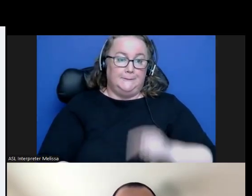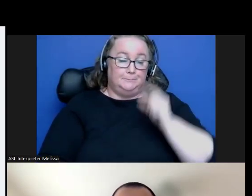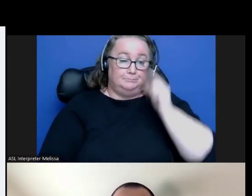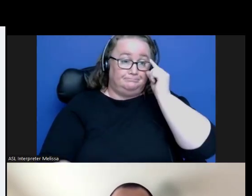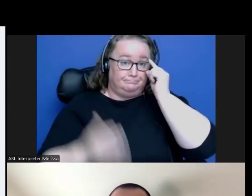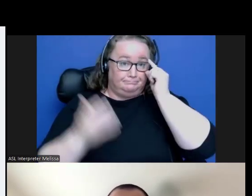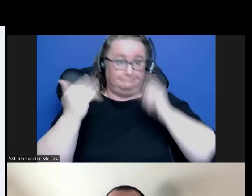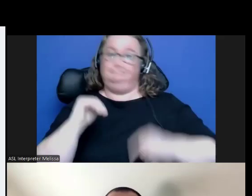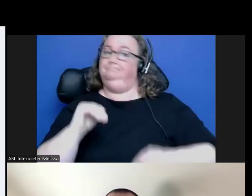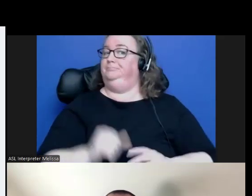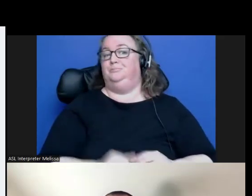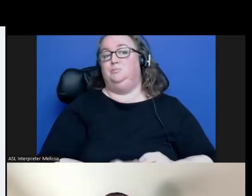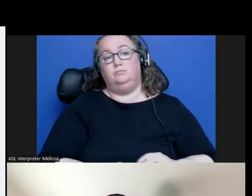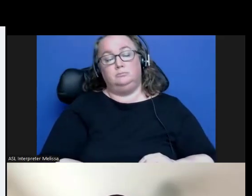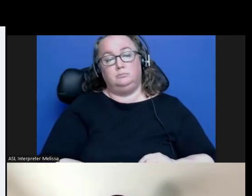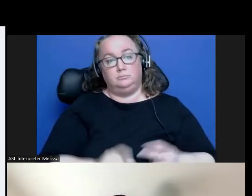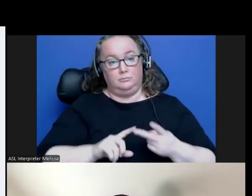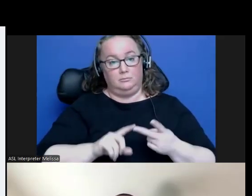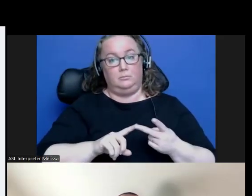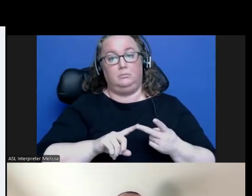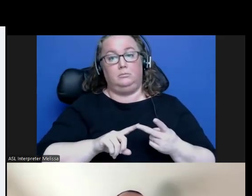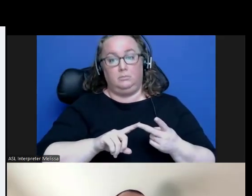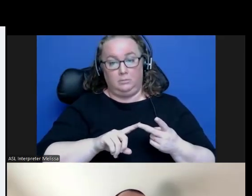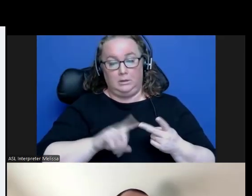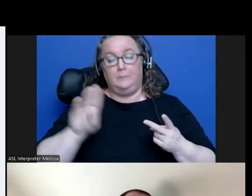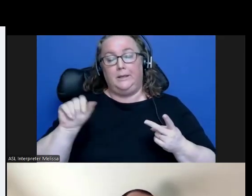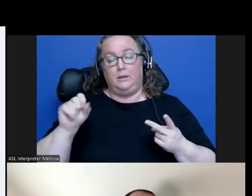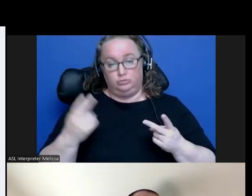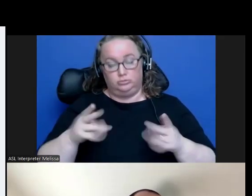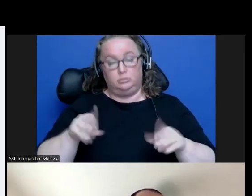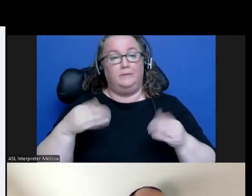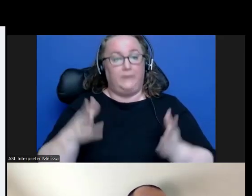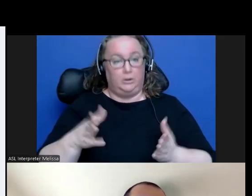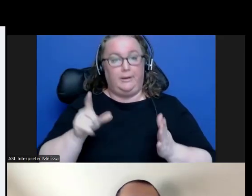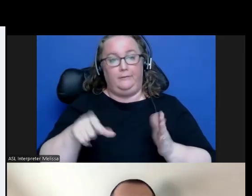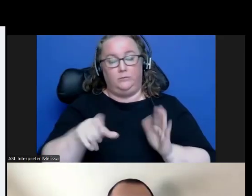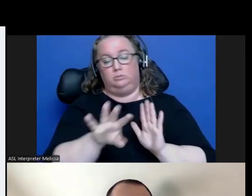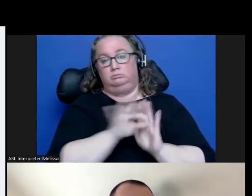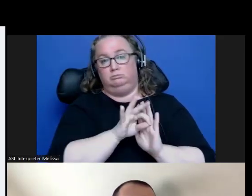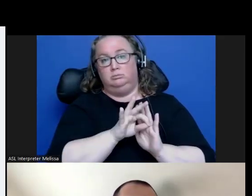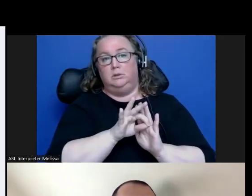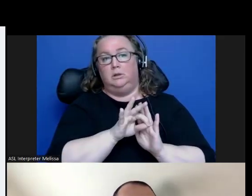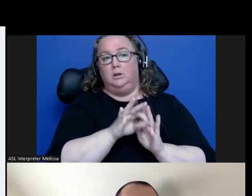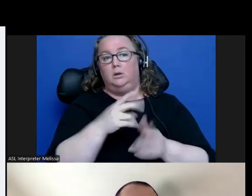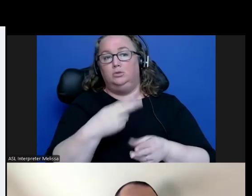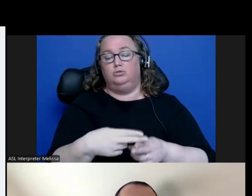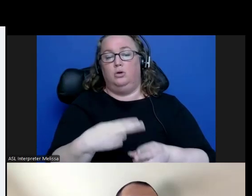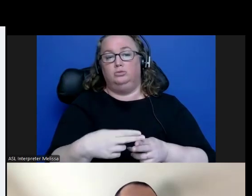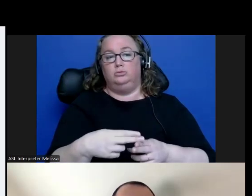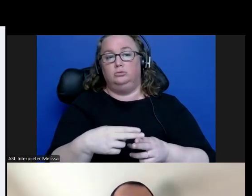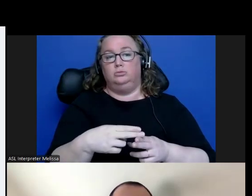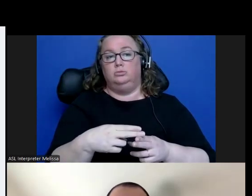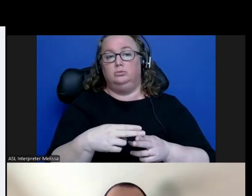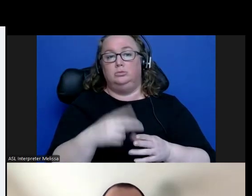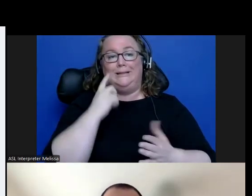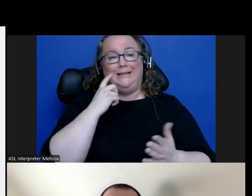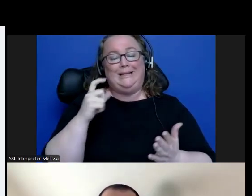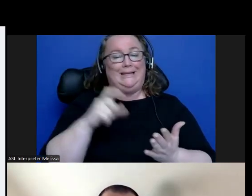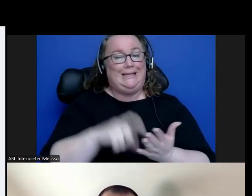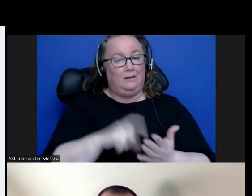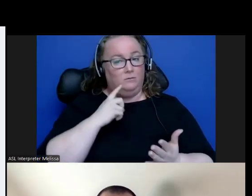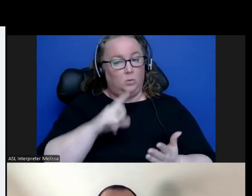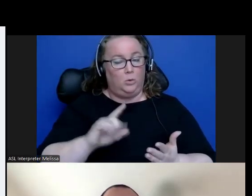Next, yeah. So Bridgewater providers also have to select what's called an indication for emergency